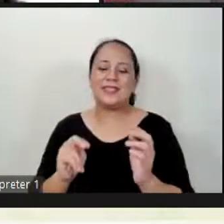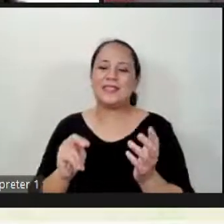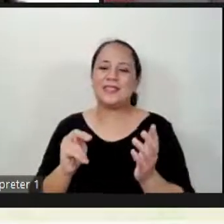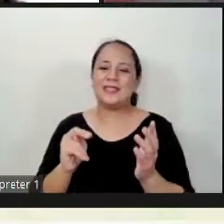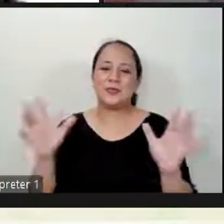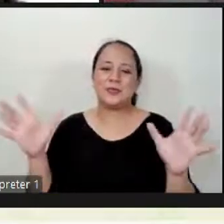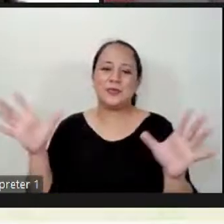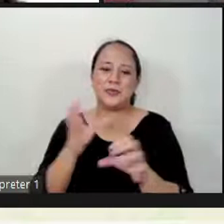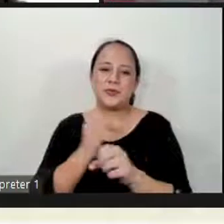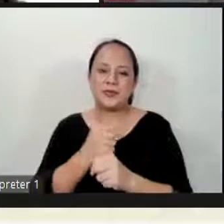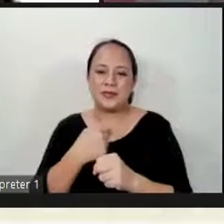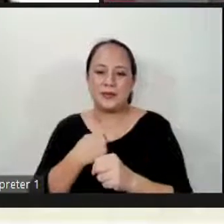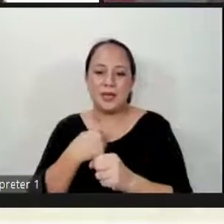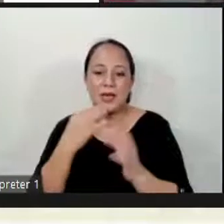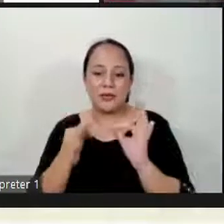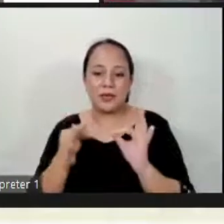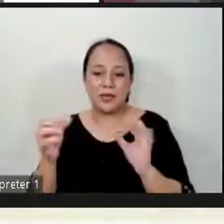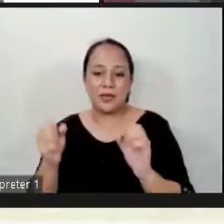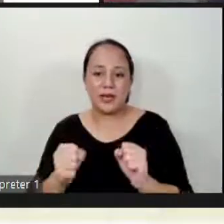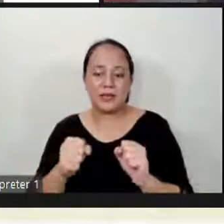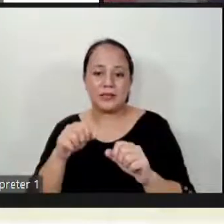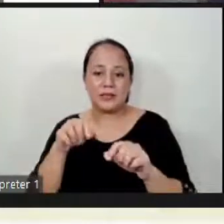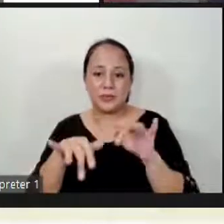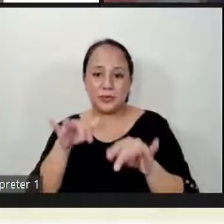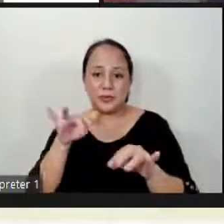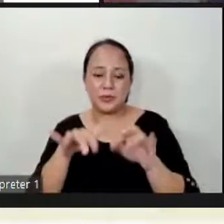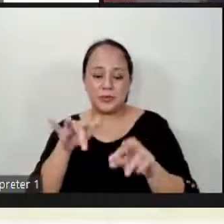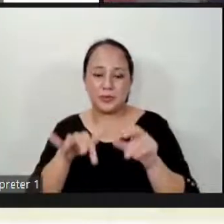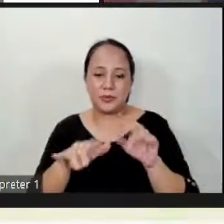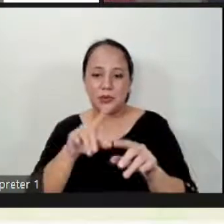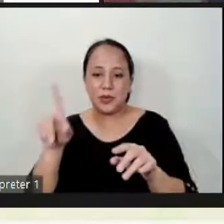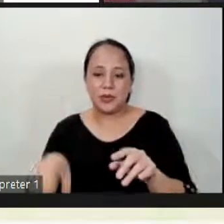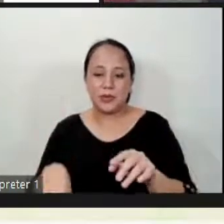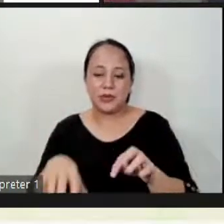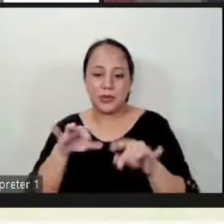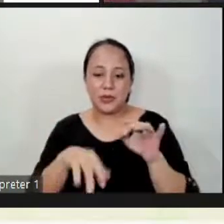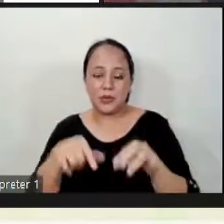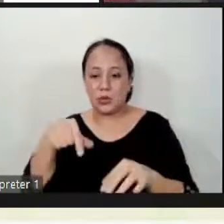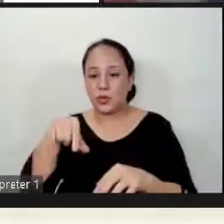wrap up. If you could kindly write your questions